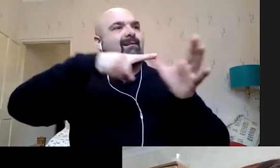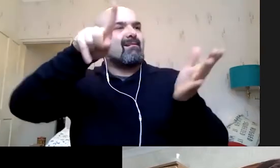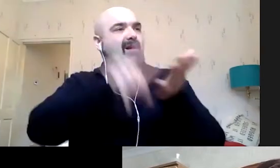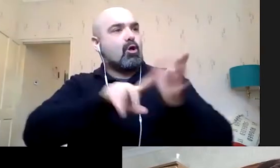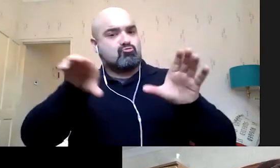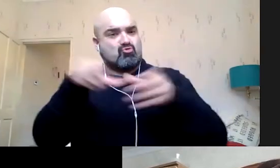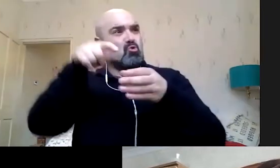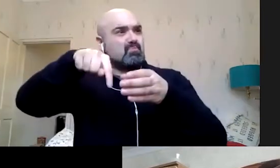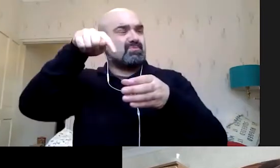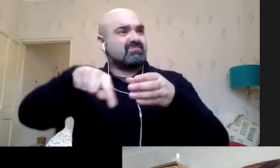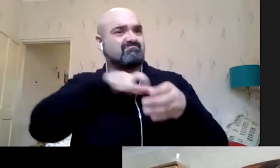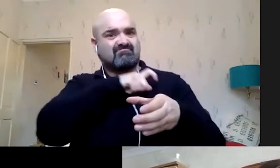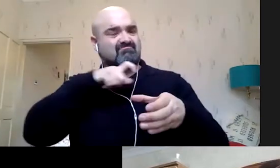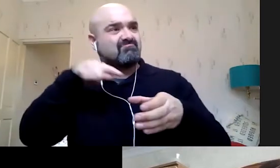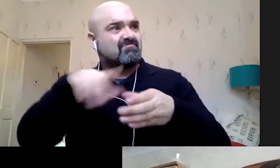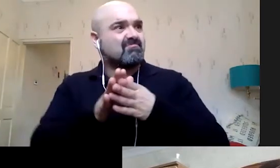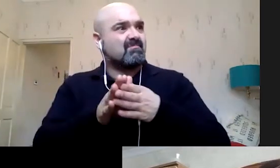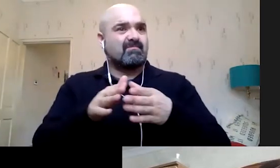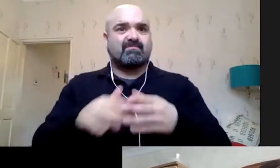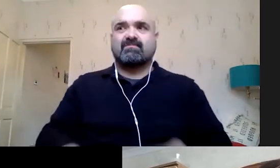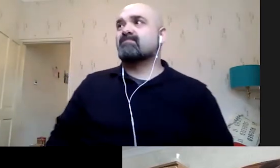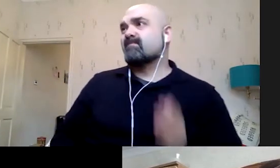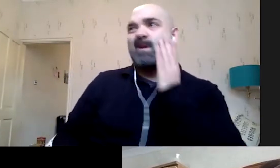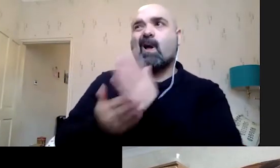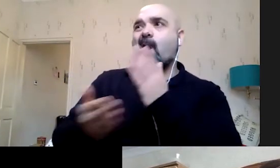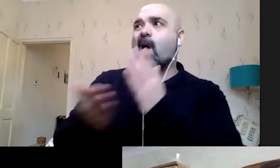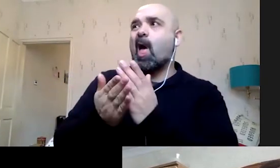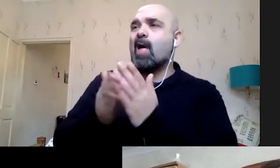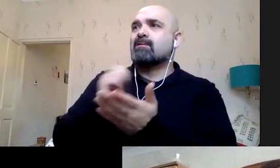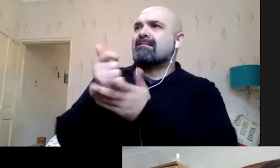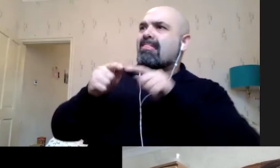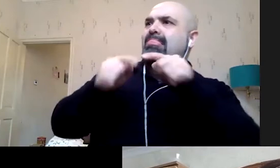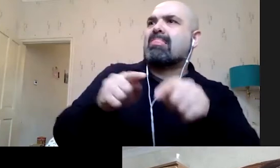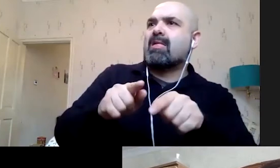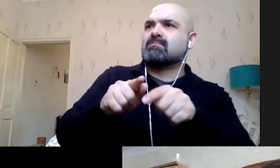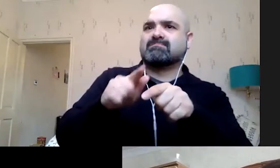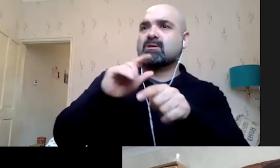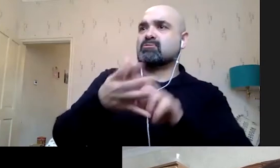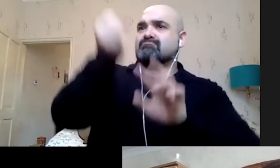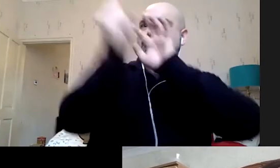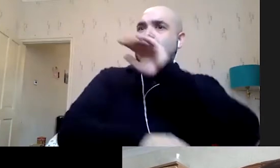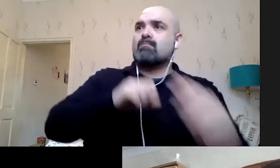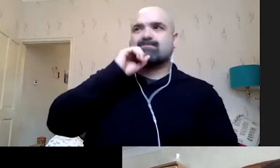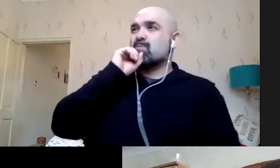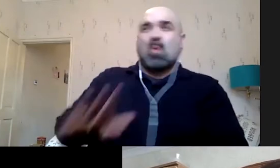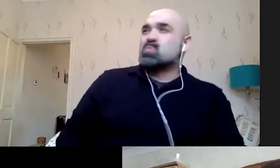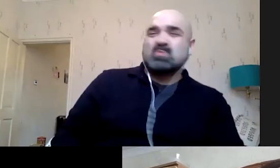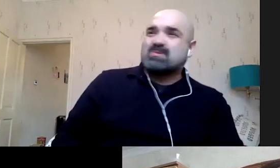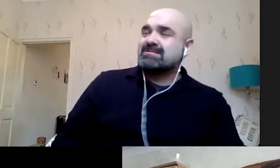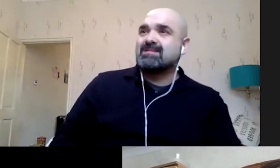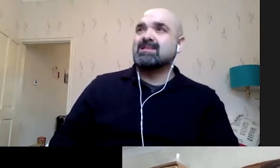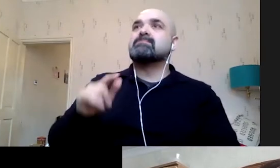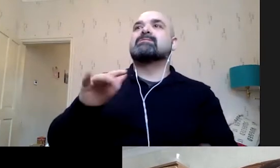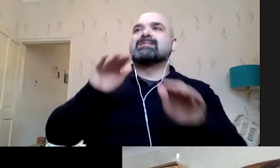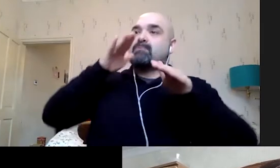Yeah, I think you're never going to completely get rid of homophobia. We've taken some steps in the right direction, but it needs to be focused down, double down on that